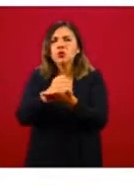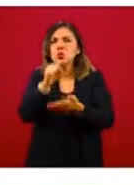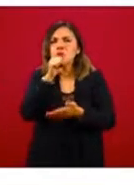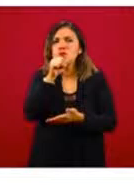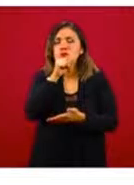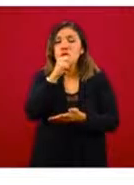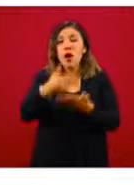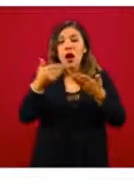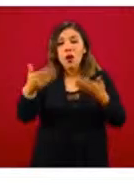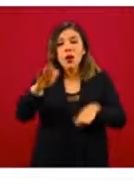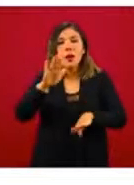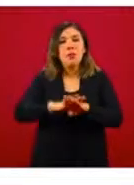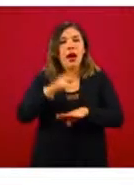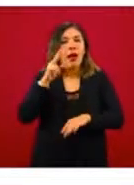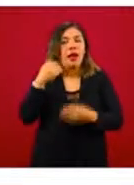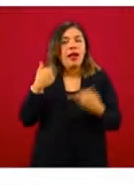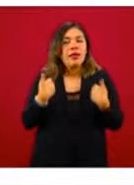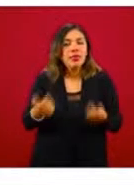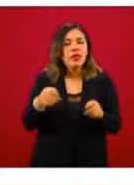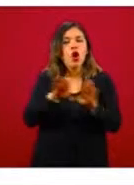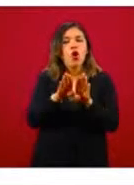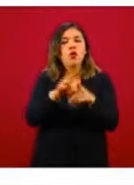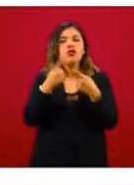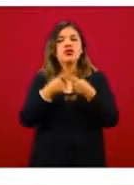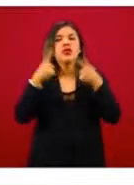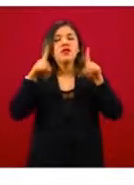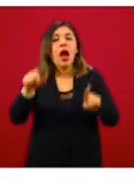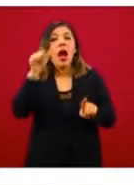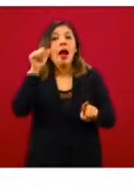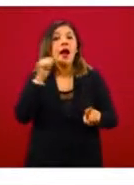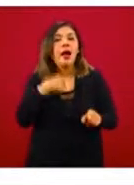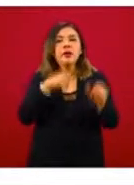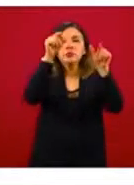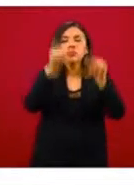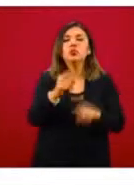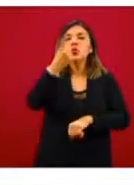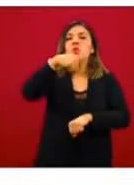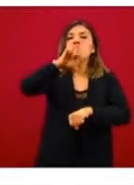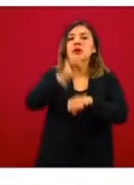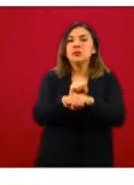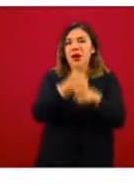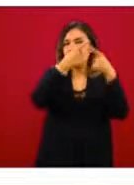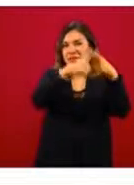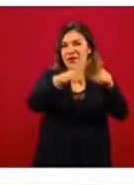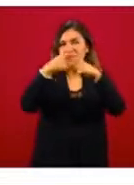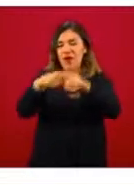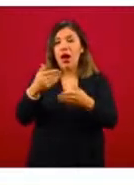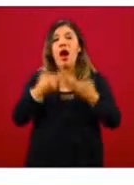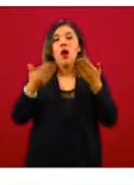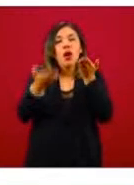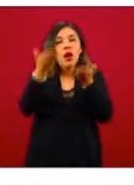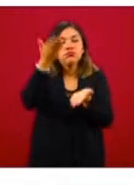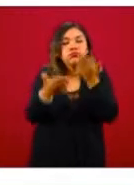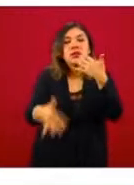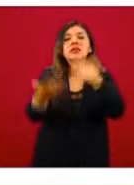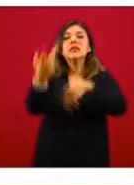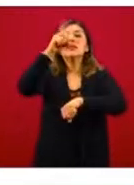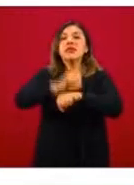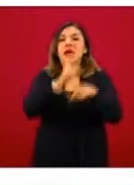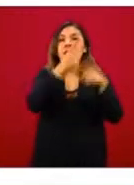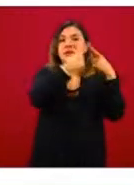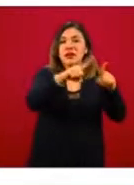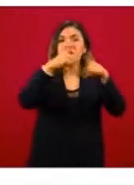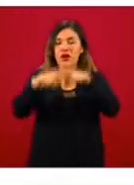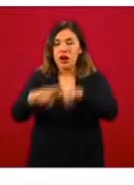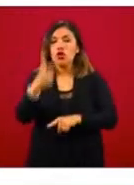blue bars, which shows the difference presented with a week change